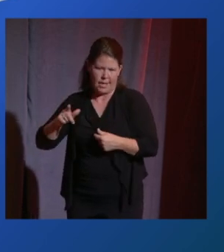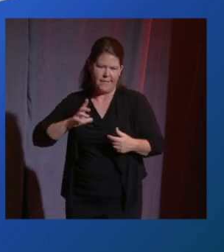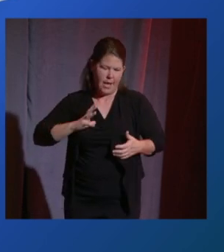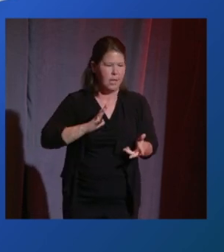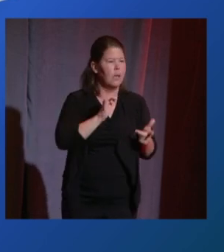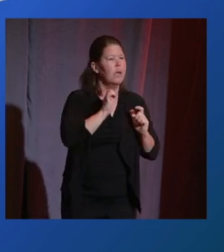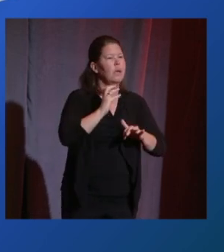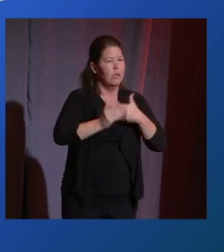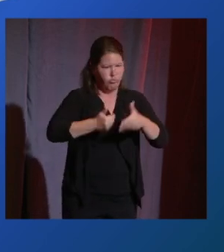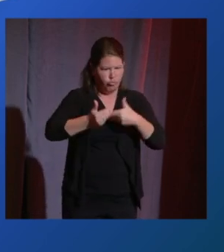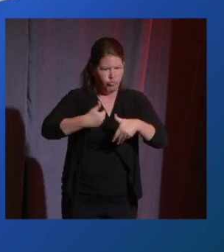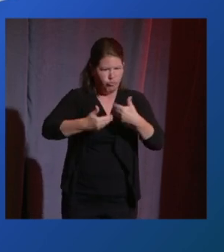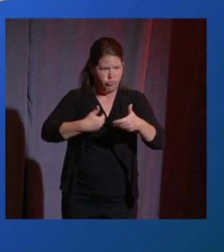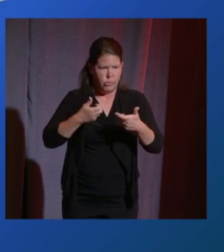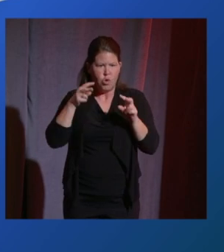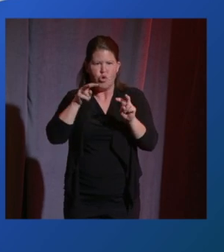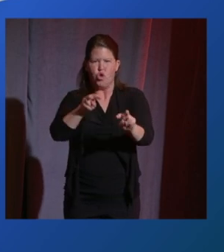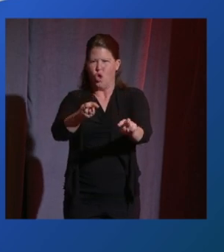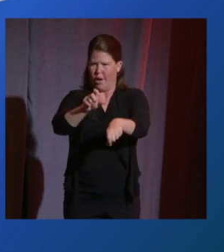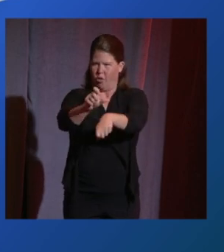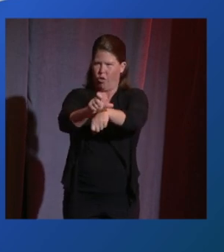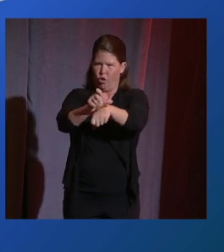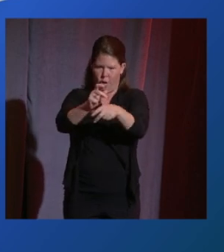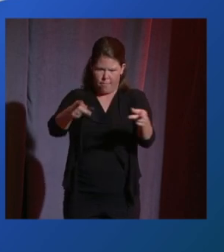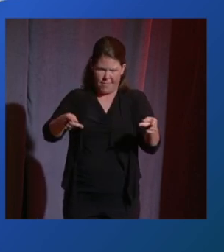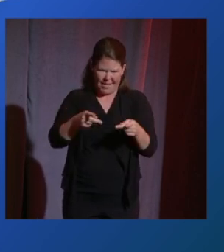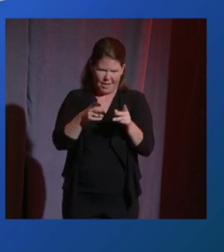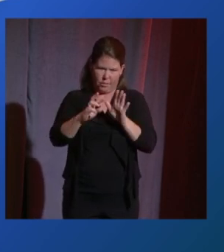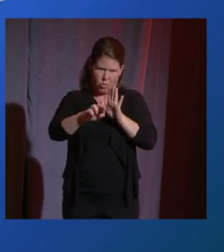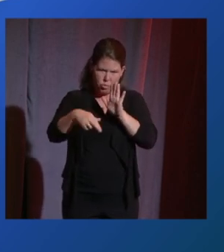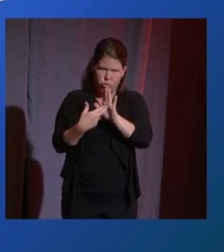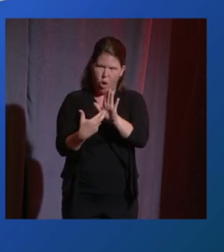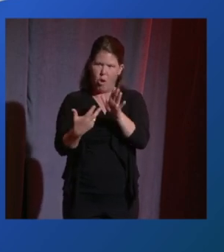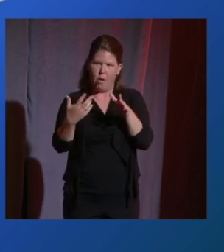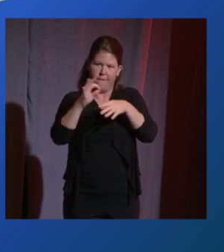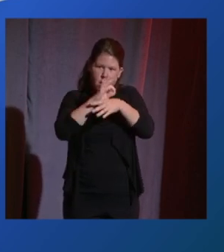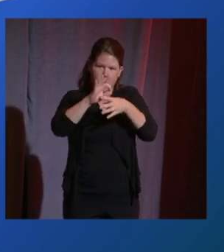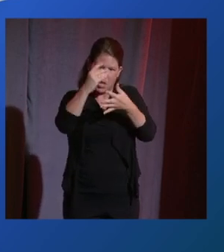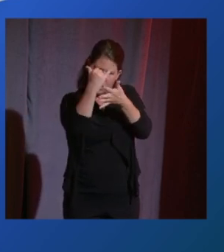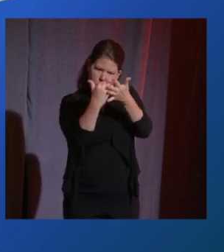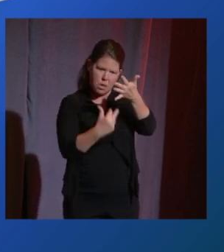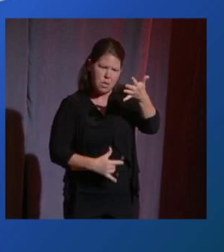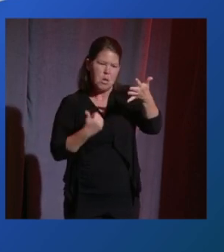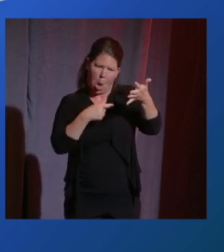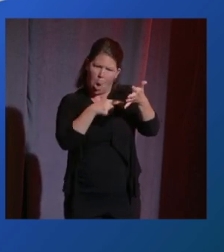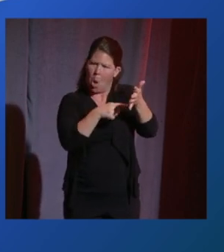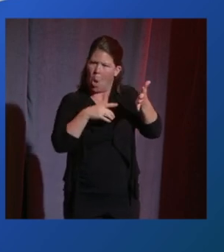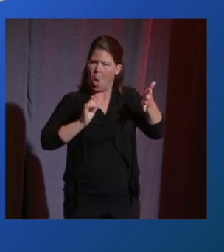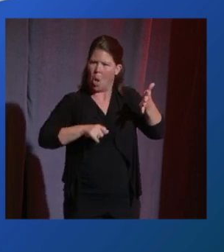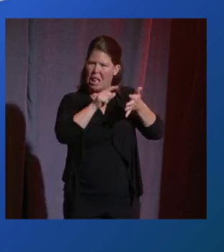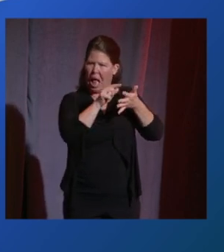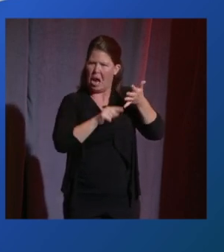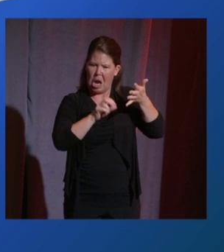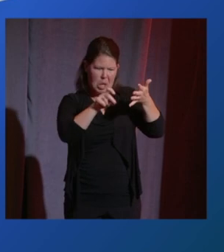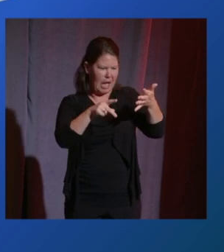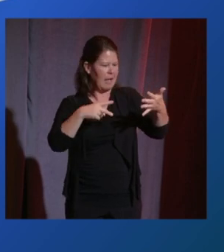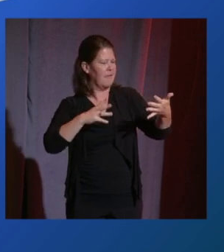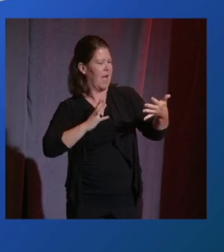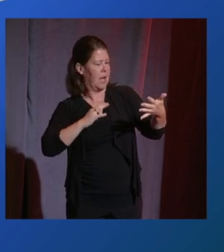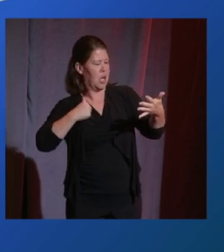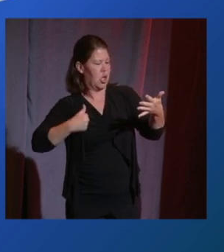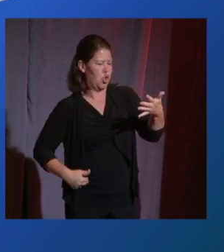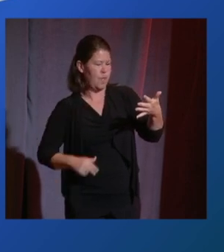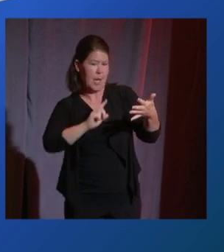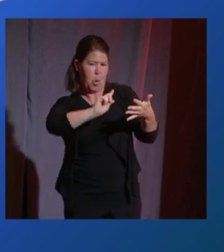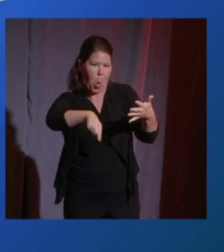able to look at jobs differently and being able to um apply that which only the human can apply to those